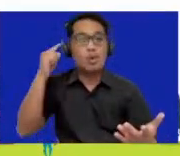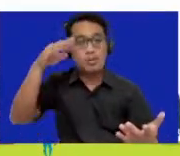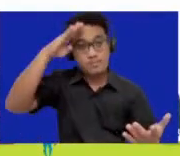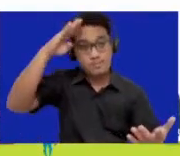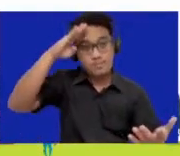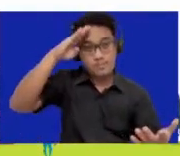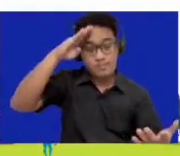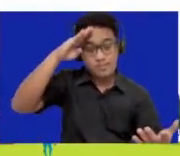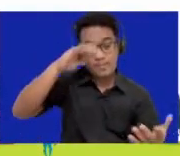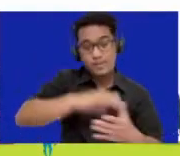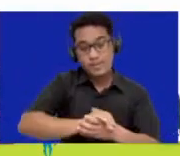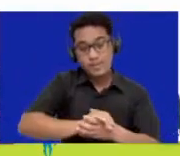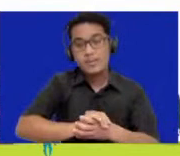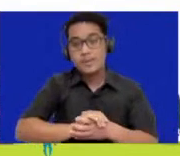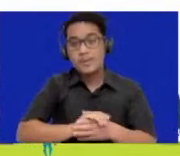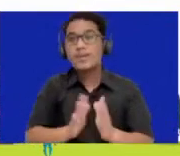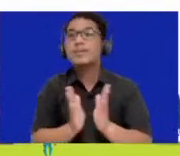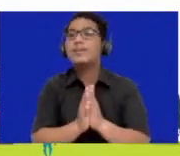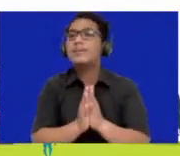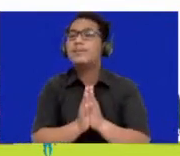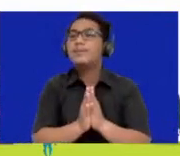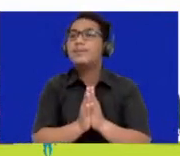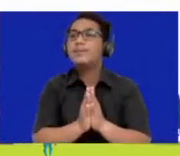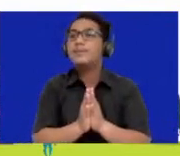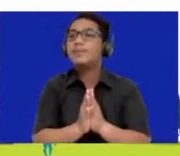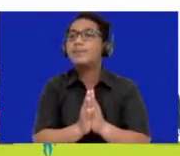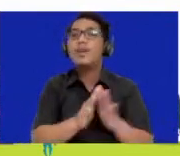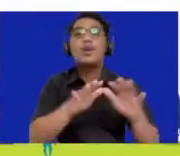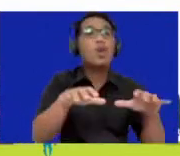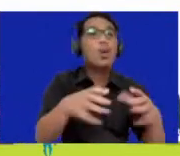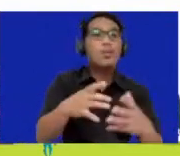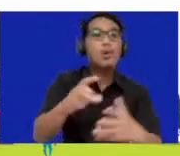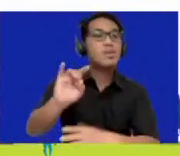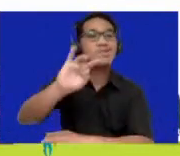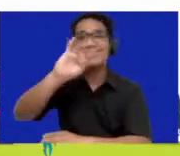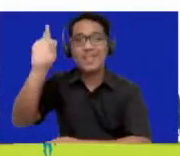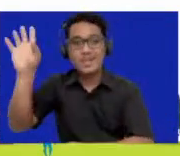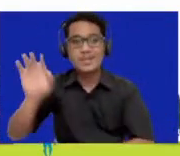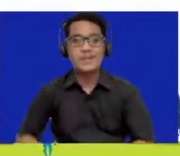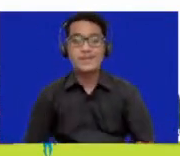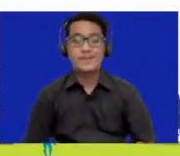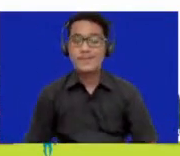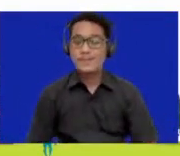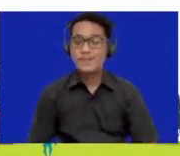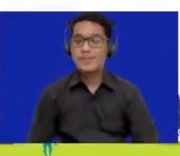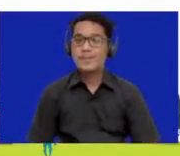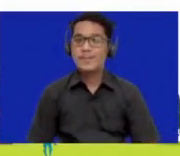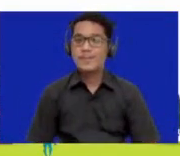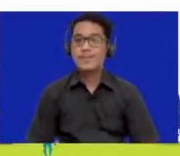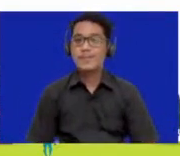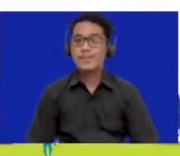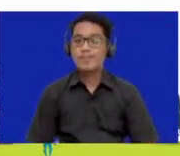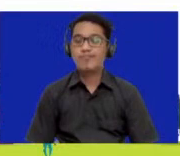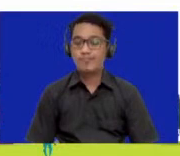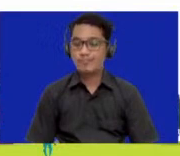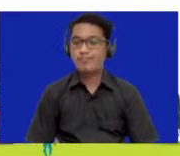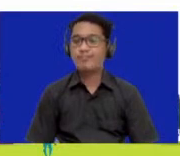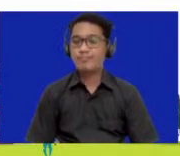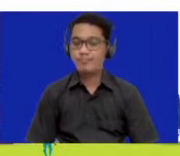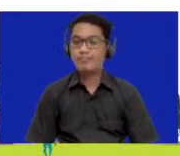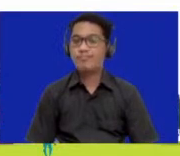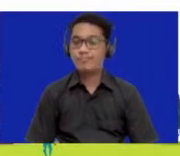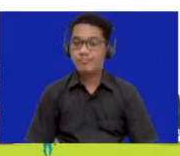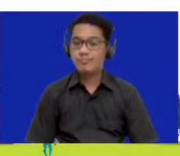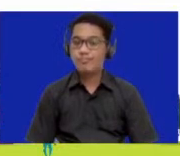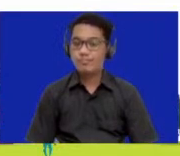The women death toll declined due to increased access to early warning information and life-saving services